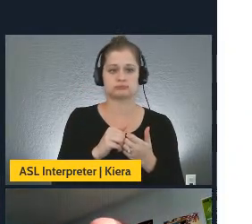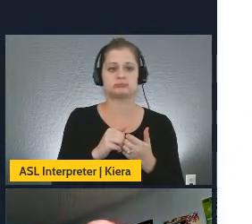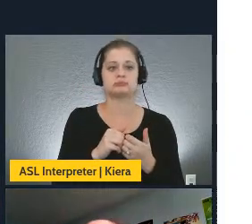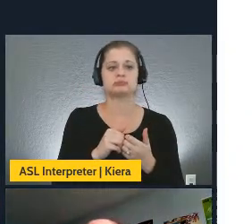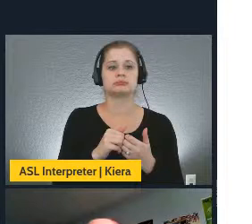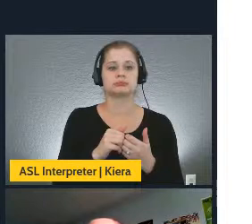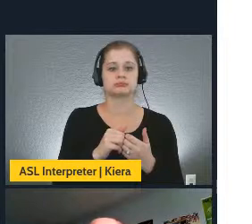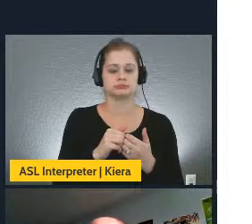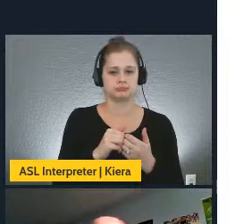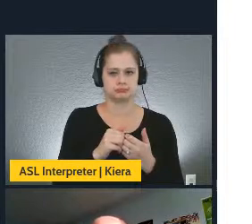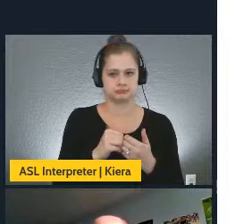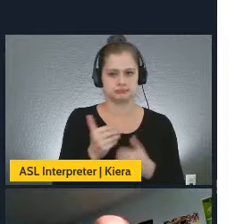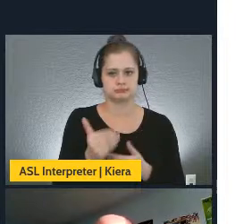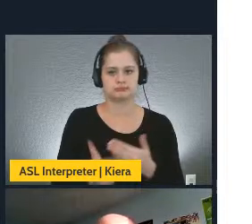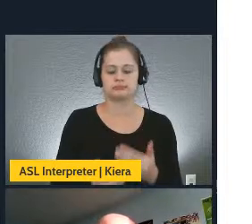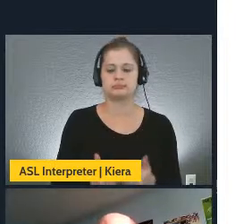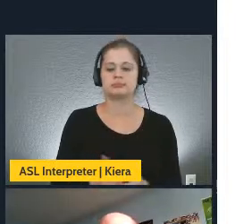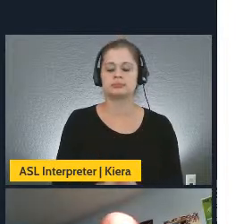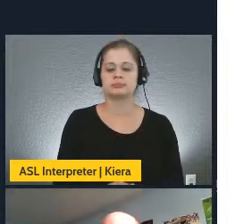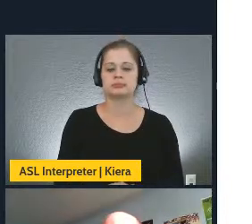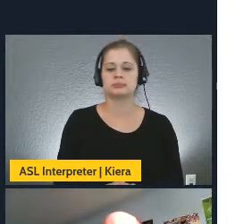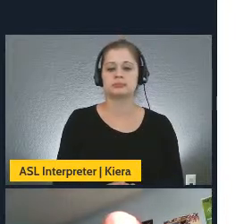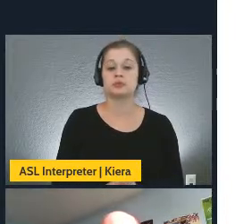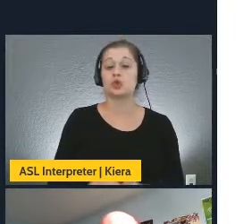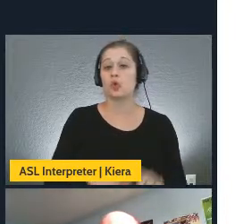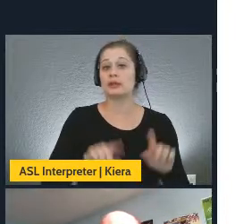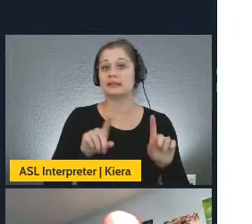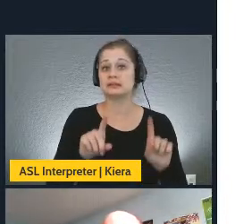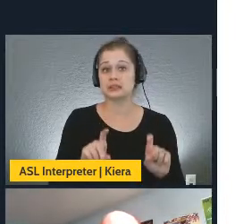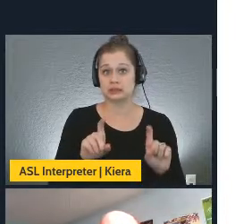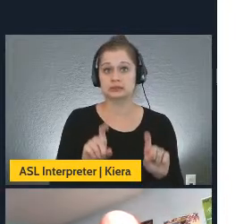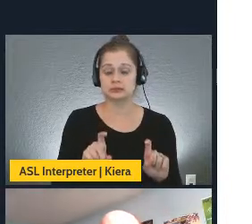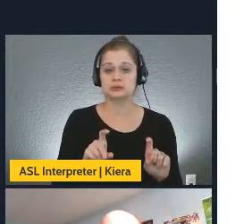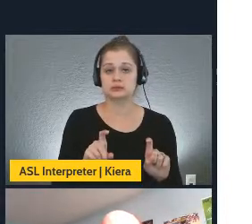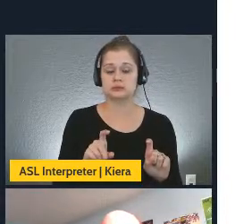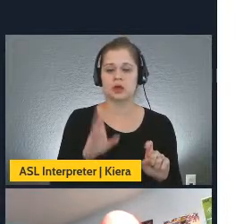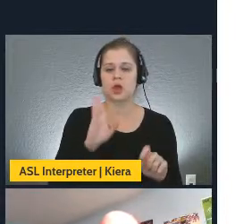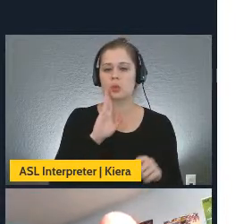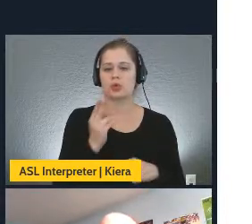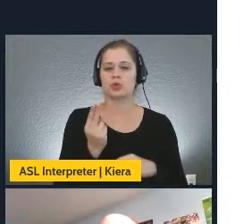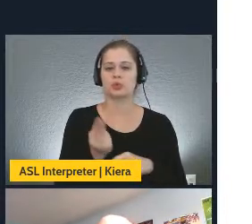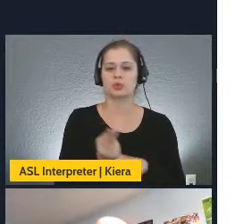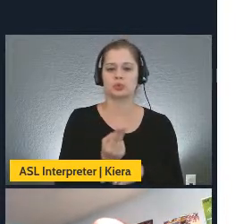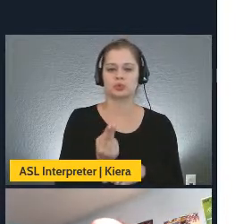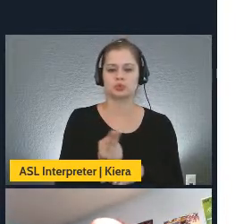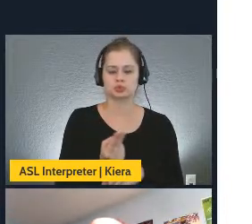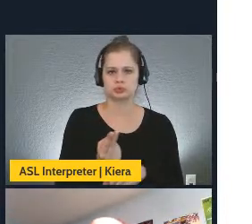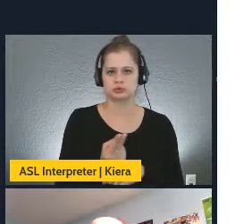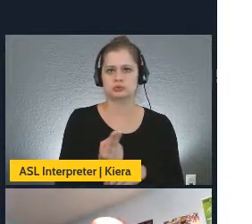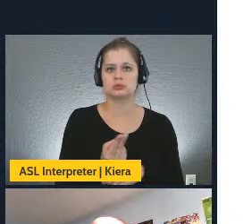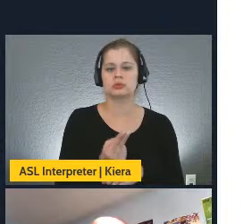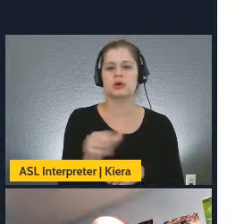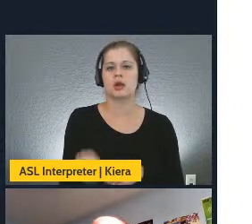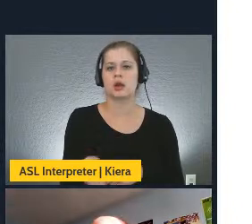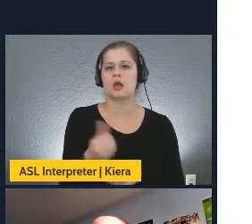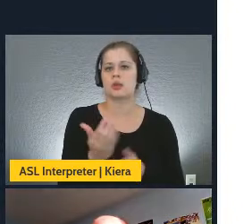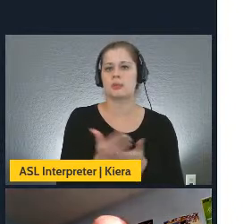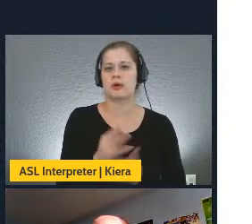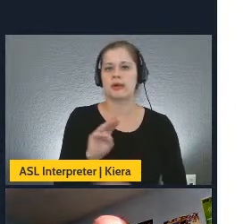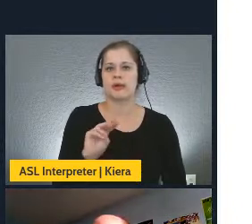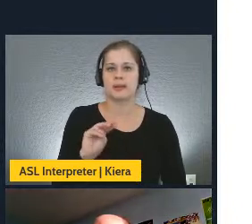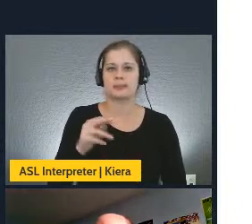this. So to test it, we're going to use another part of the NPM package,